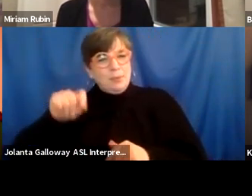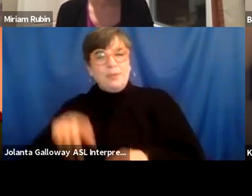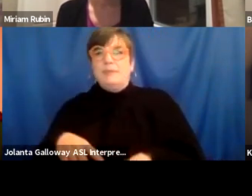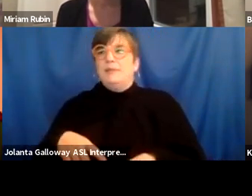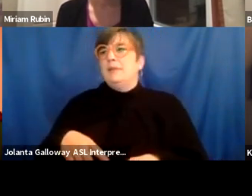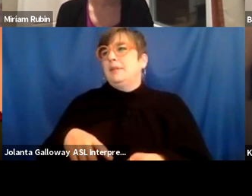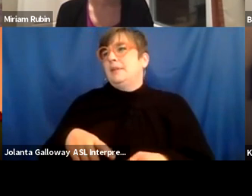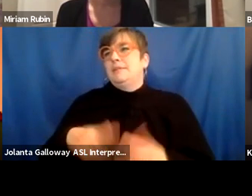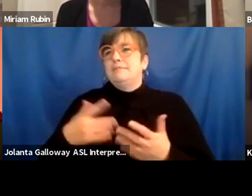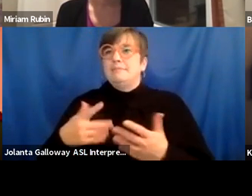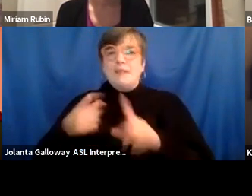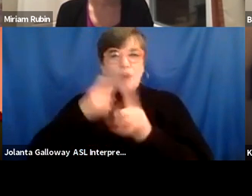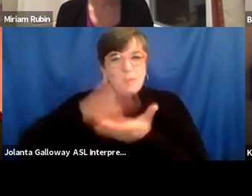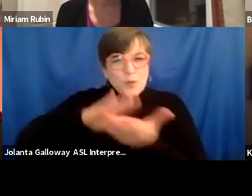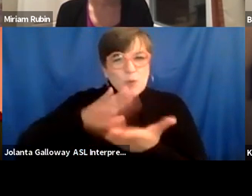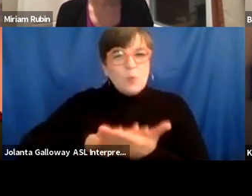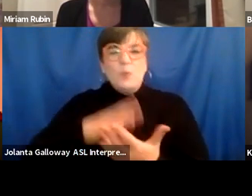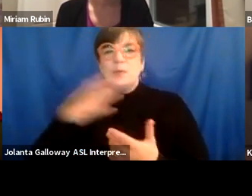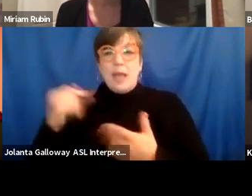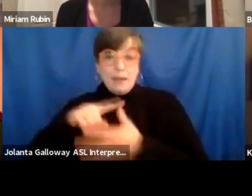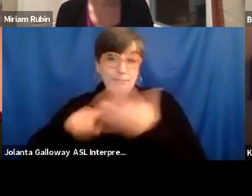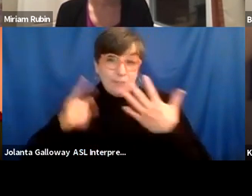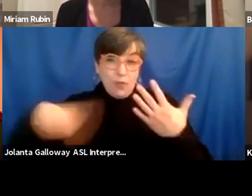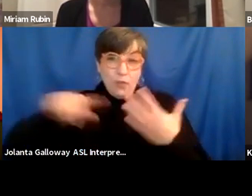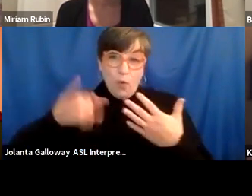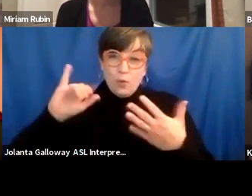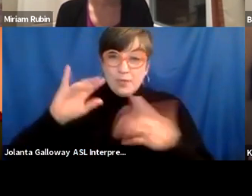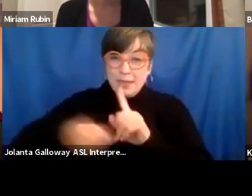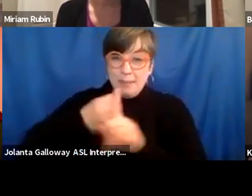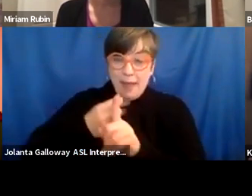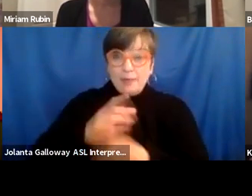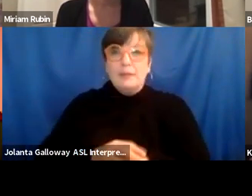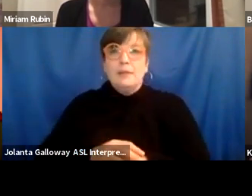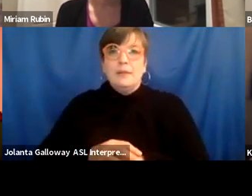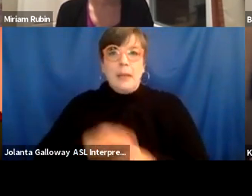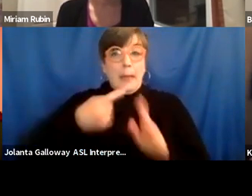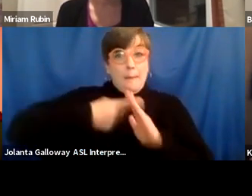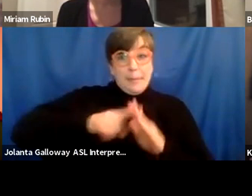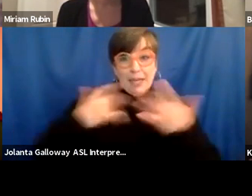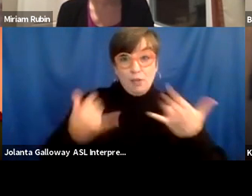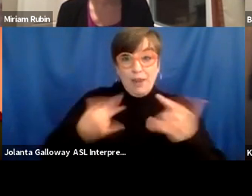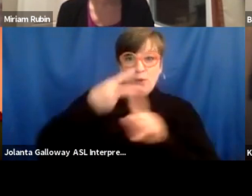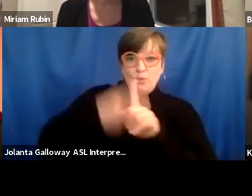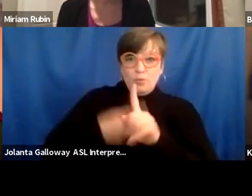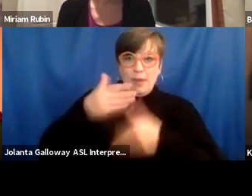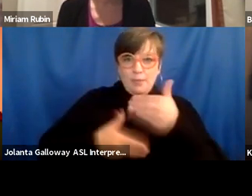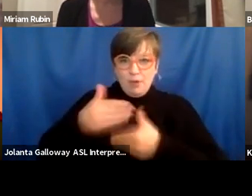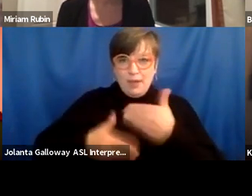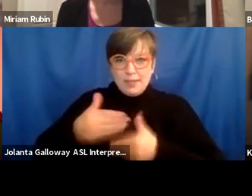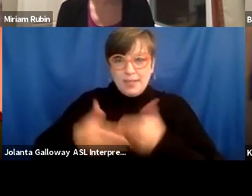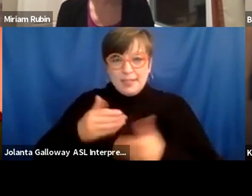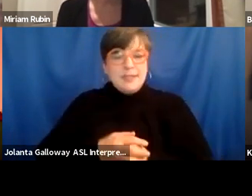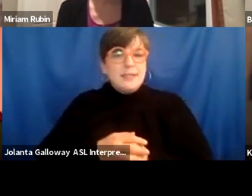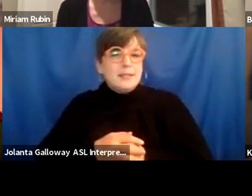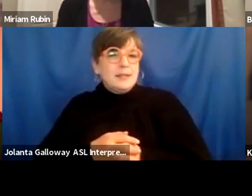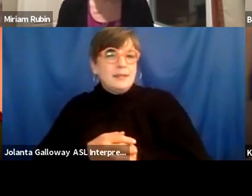schools and those impacted. So we're at the beginning now of a 2-month process. So I more just